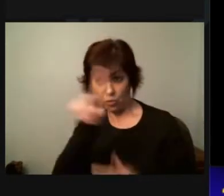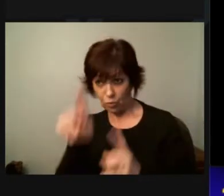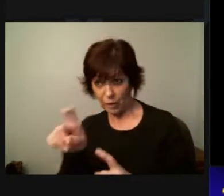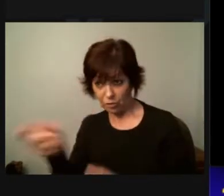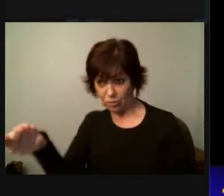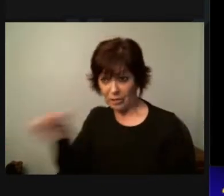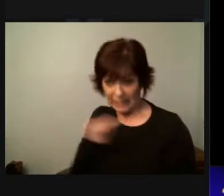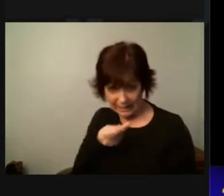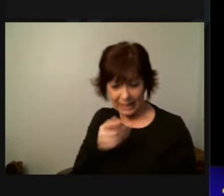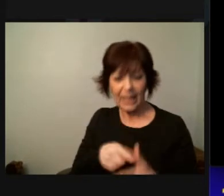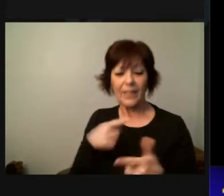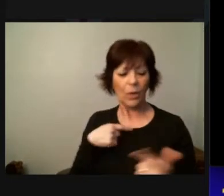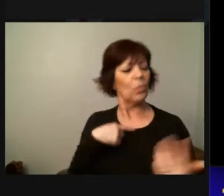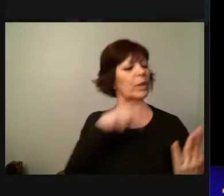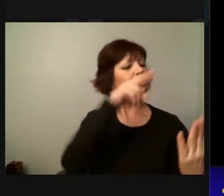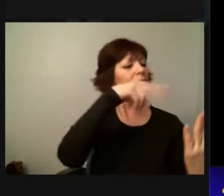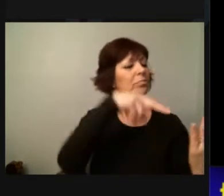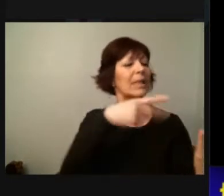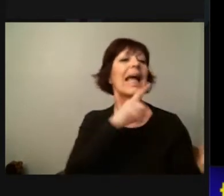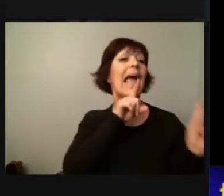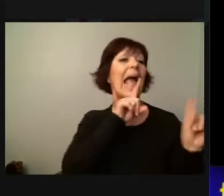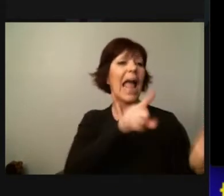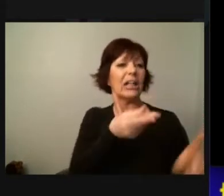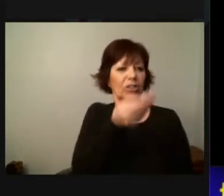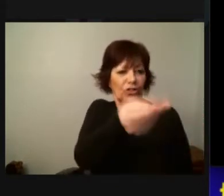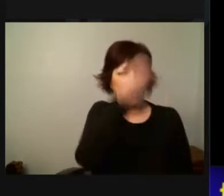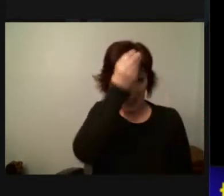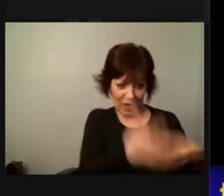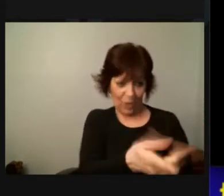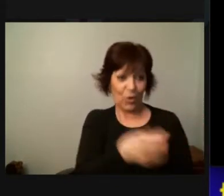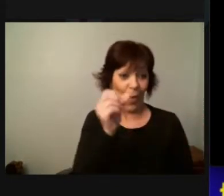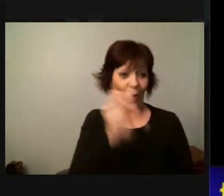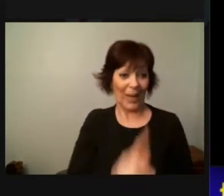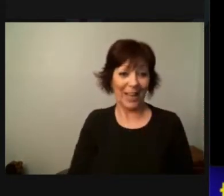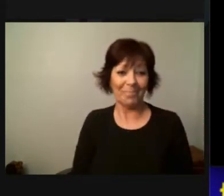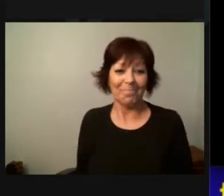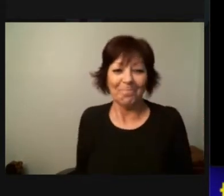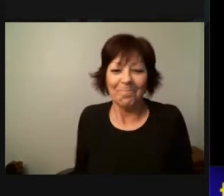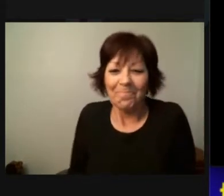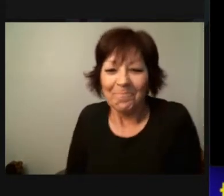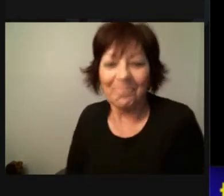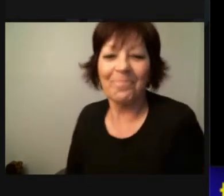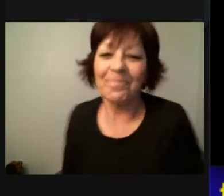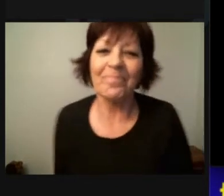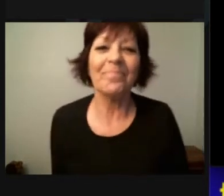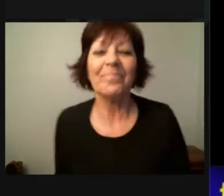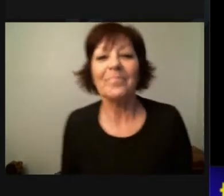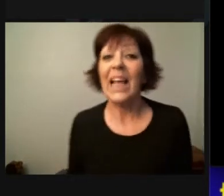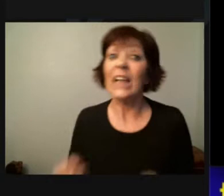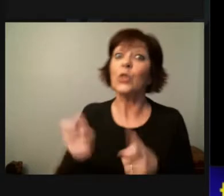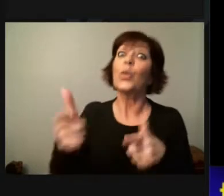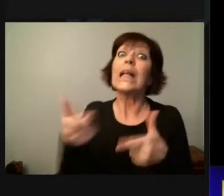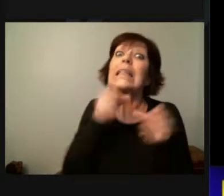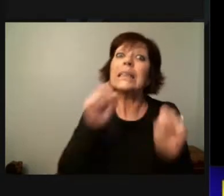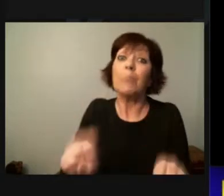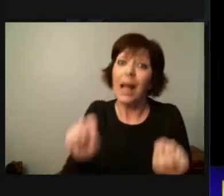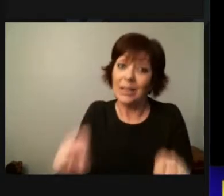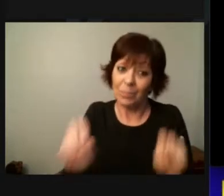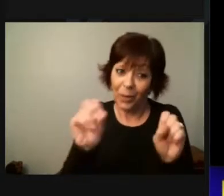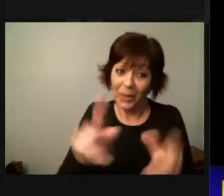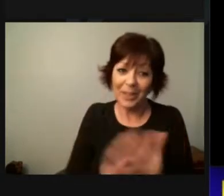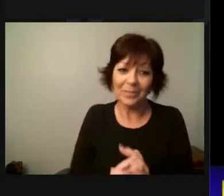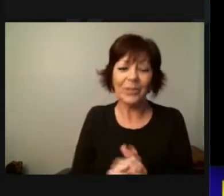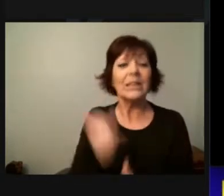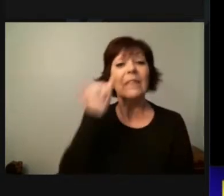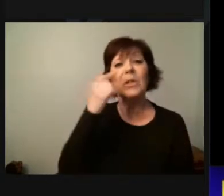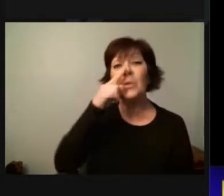we'll take that list and we'll get the answers back to Dave as quickly as possible. So if you don't